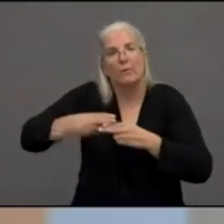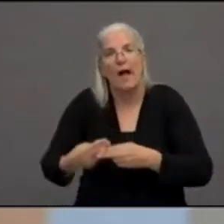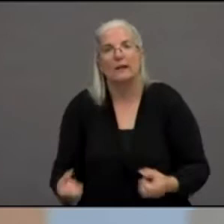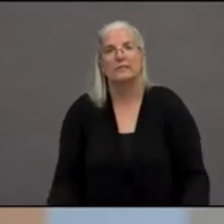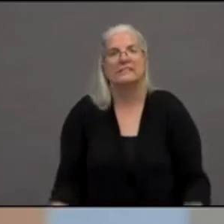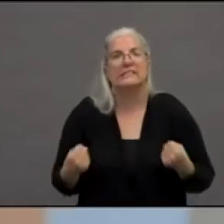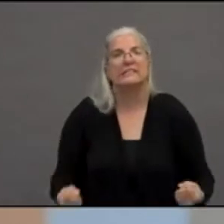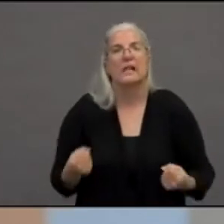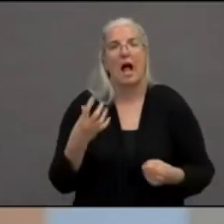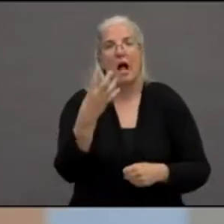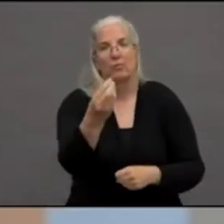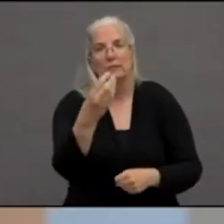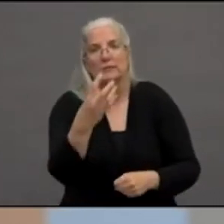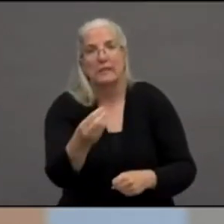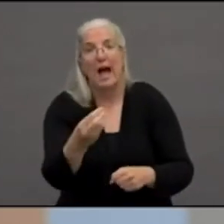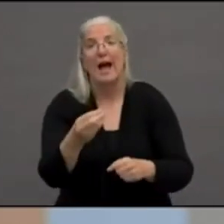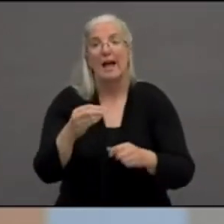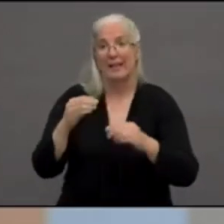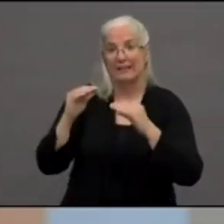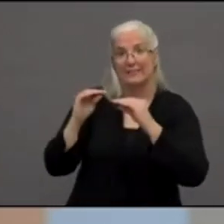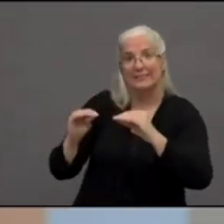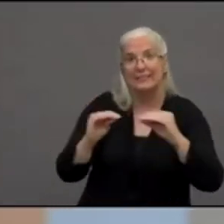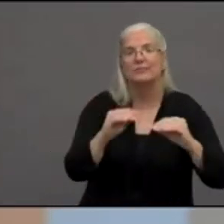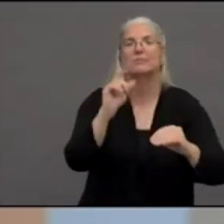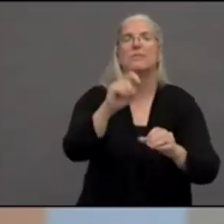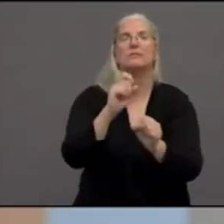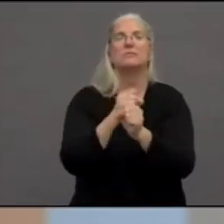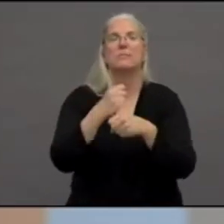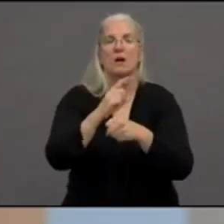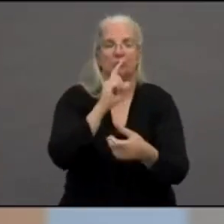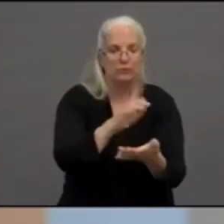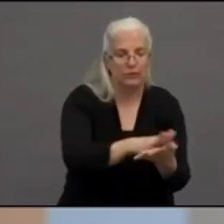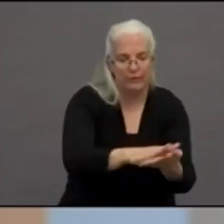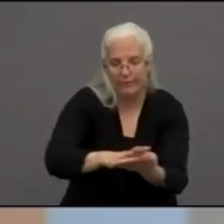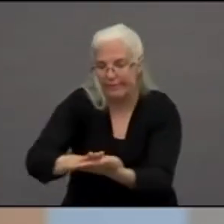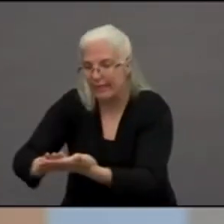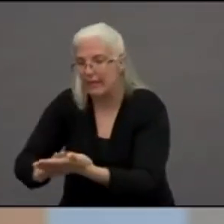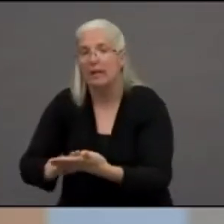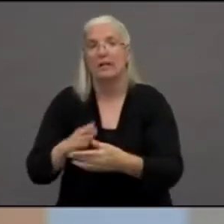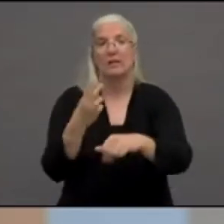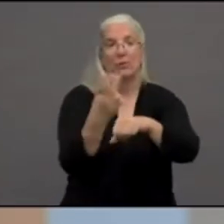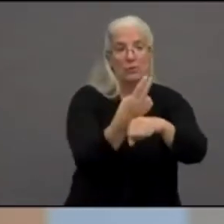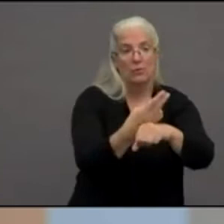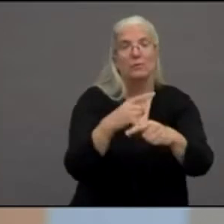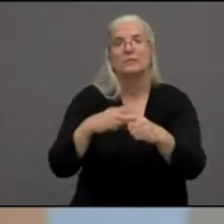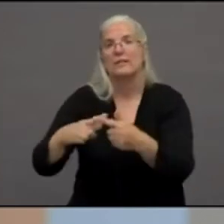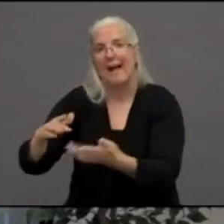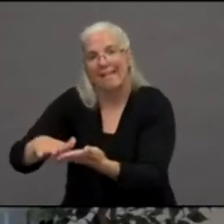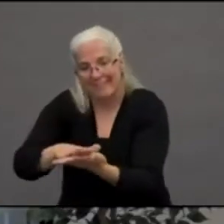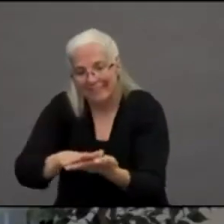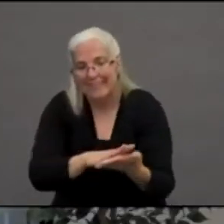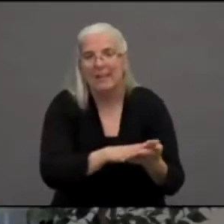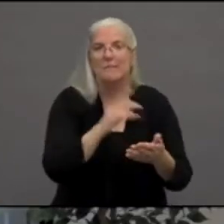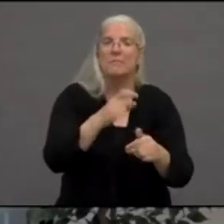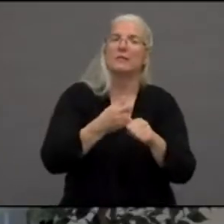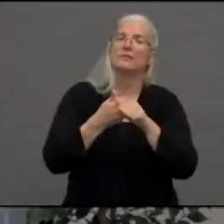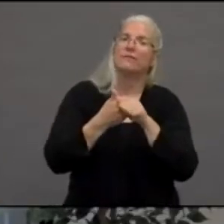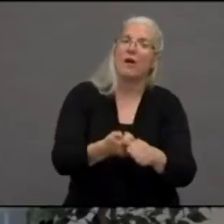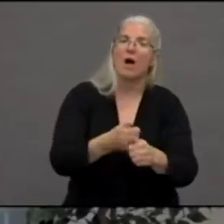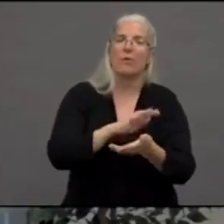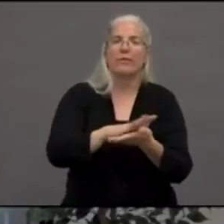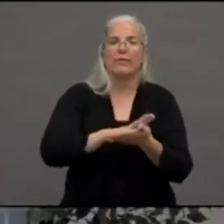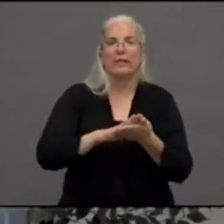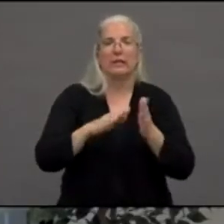sure they're sanitized before uses and so forth. So they need to make sure they're following both guidance. Mm-hmm.